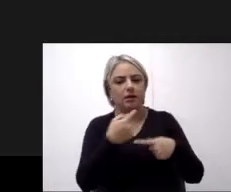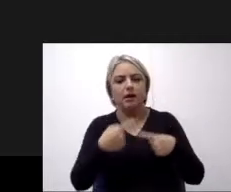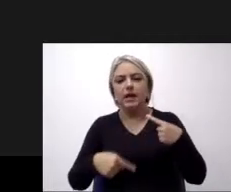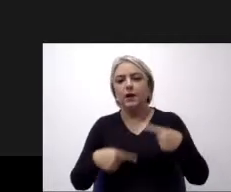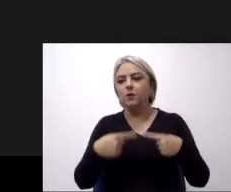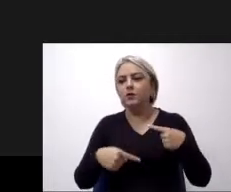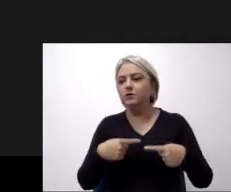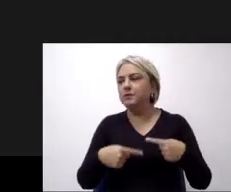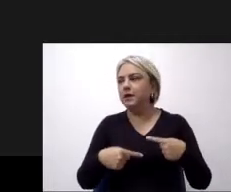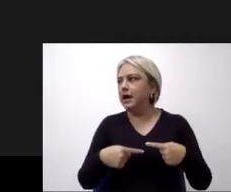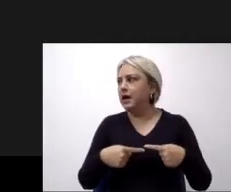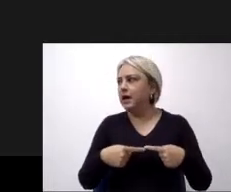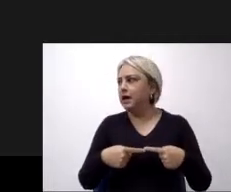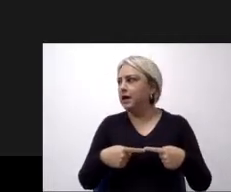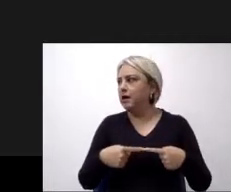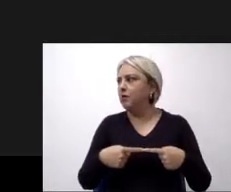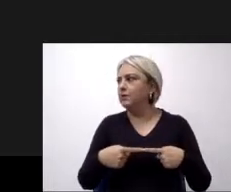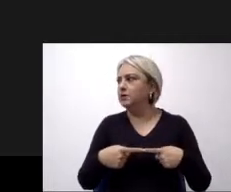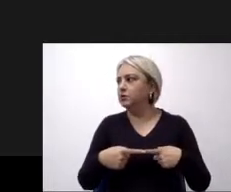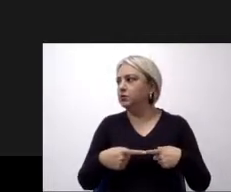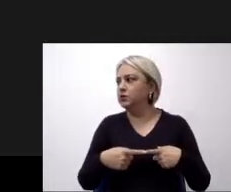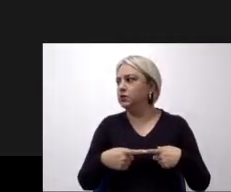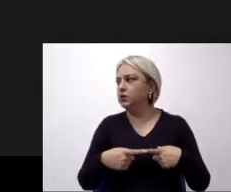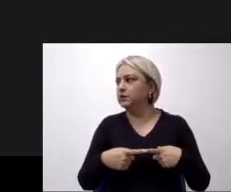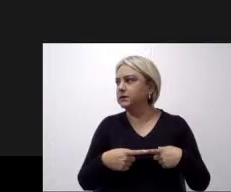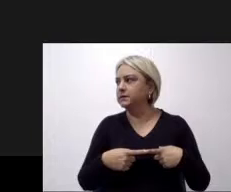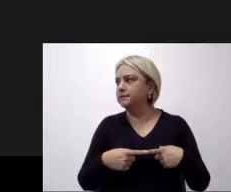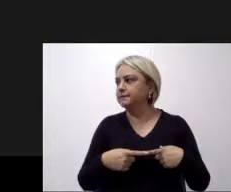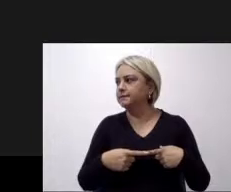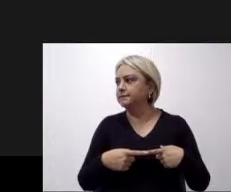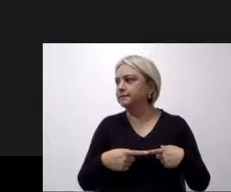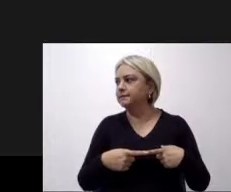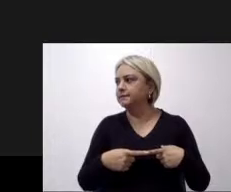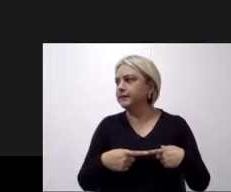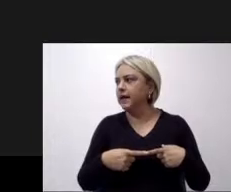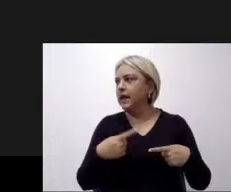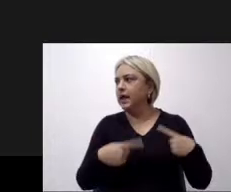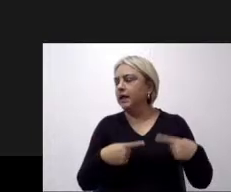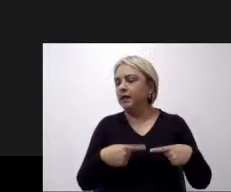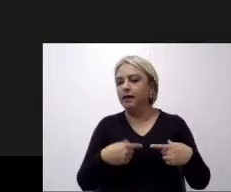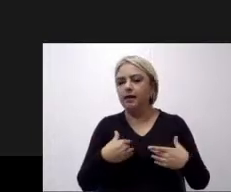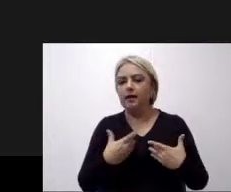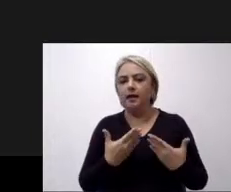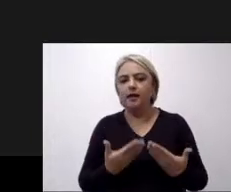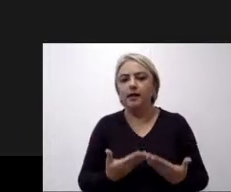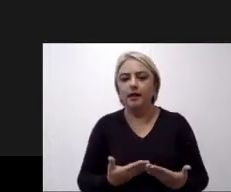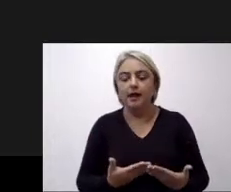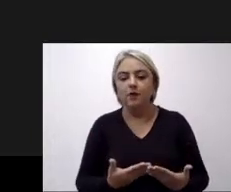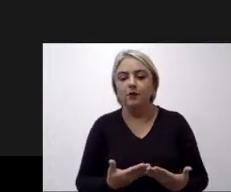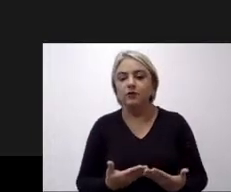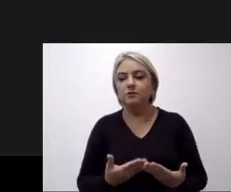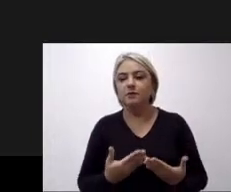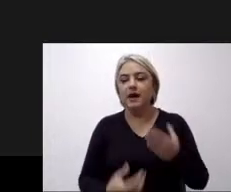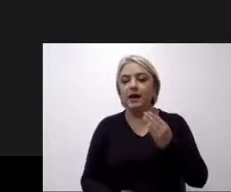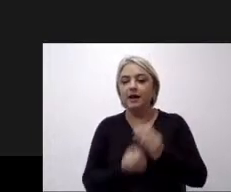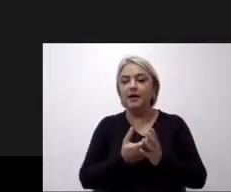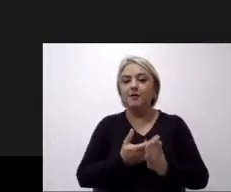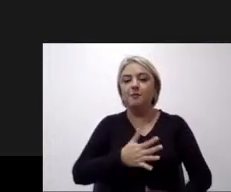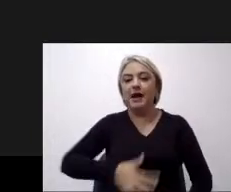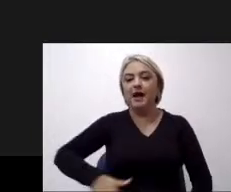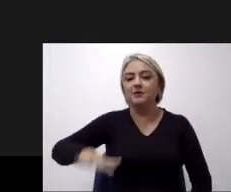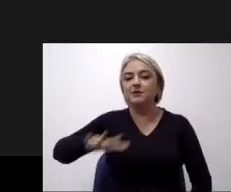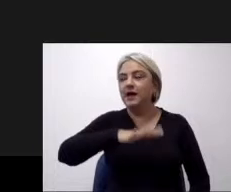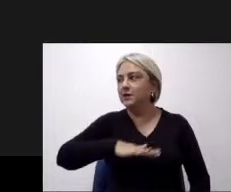introduction, gender is a social relationship that is present in all spheres of life, in polity, in economy, culture,